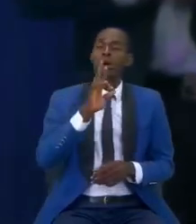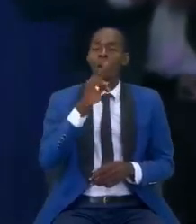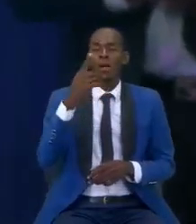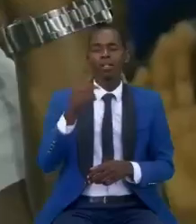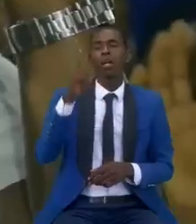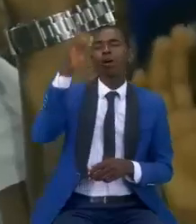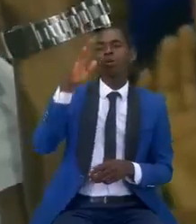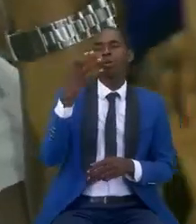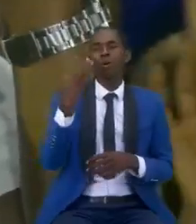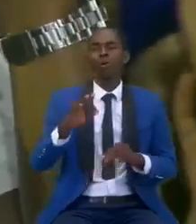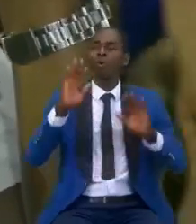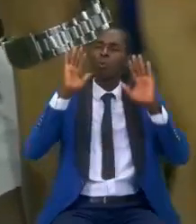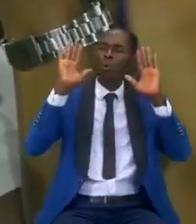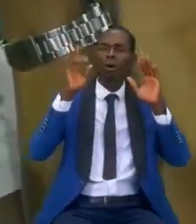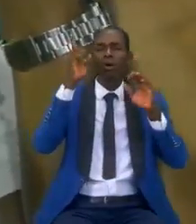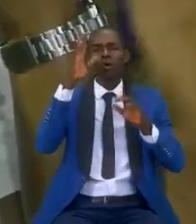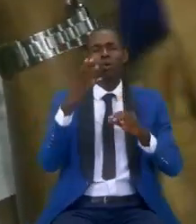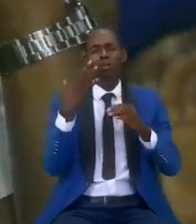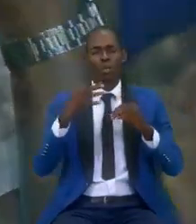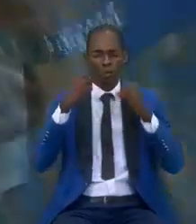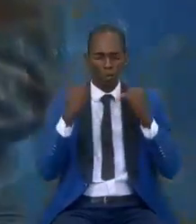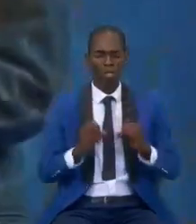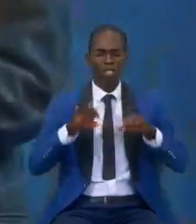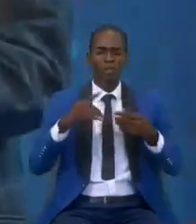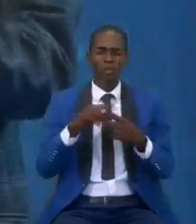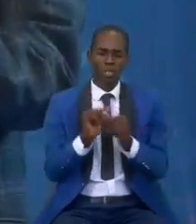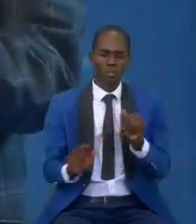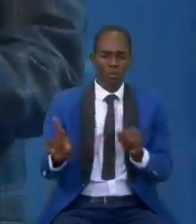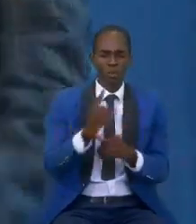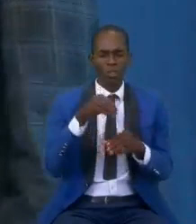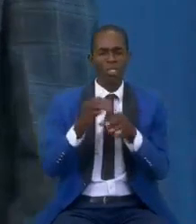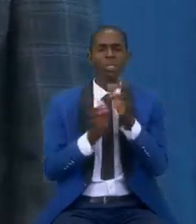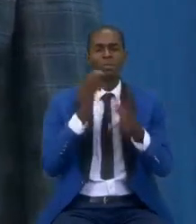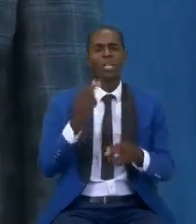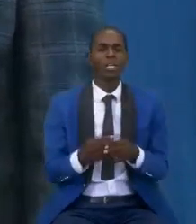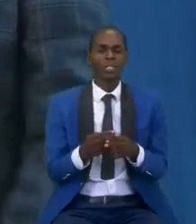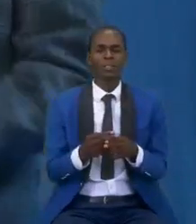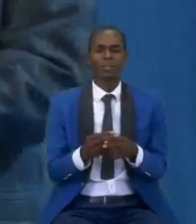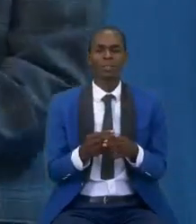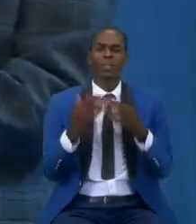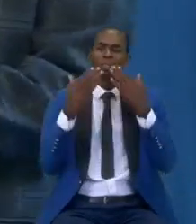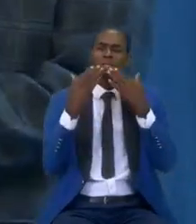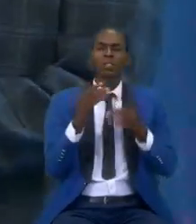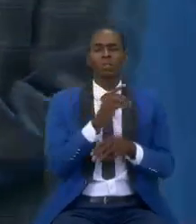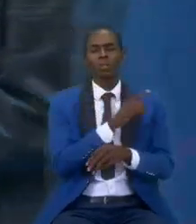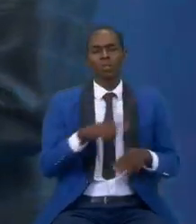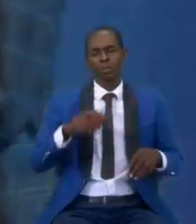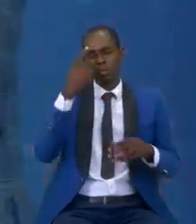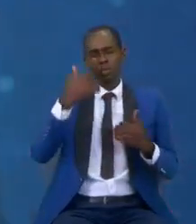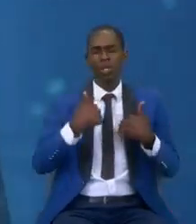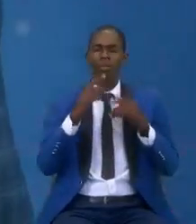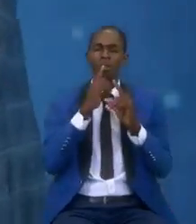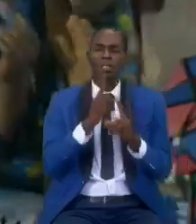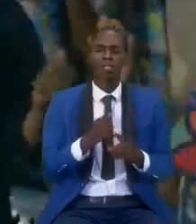in Jesus' name. We thank you because we know you have answered. In Jesus' name we